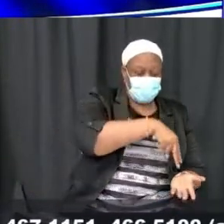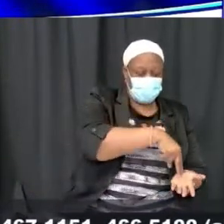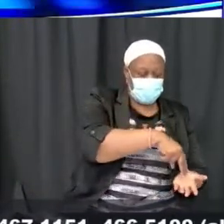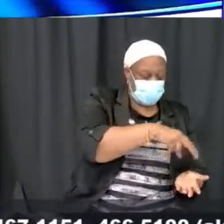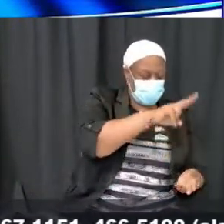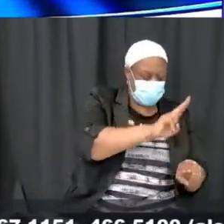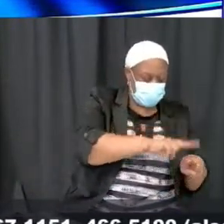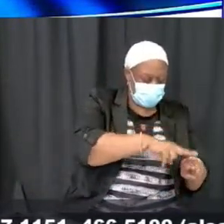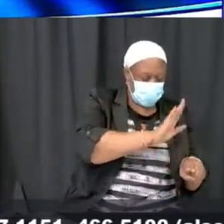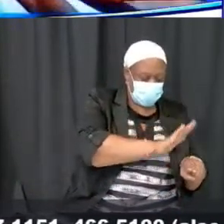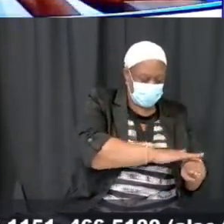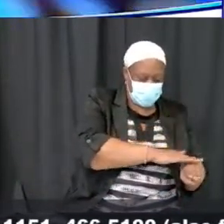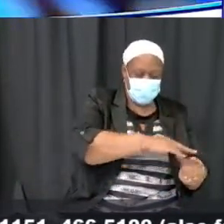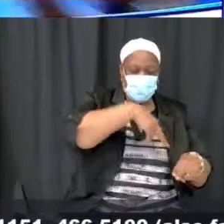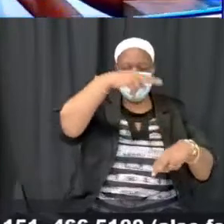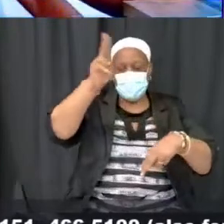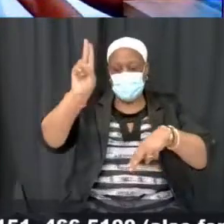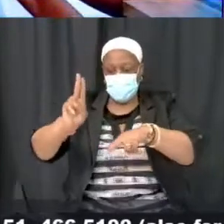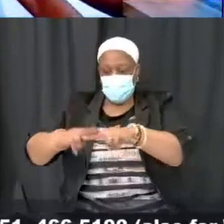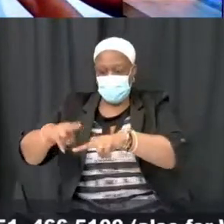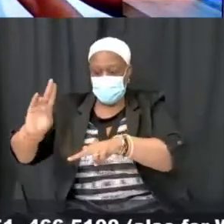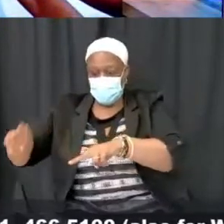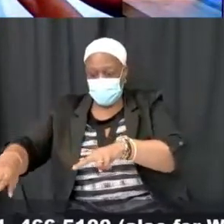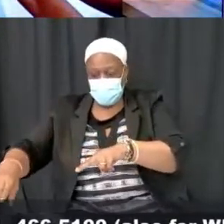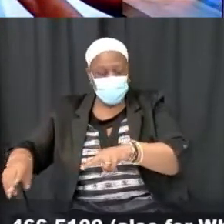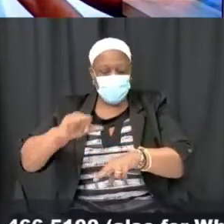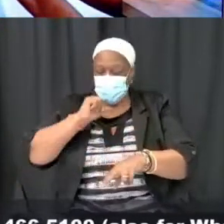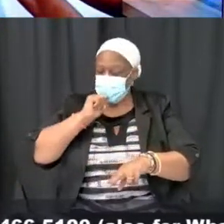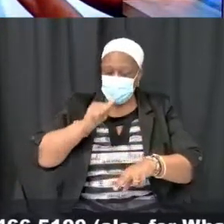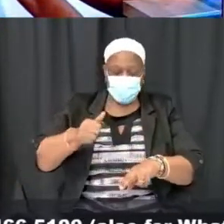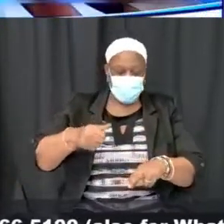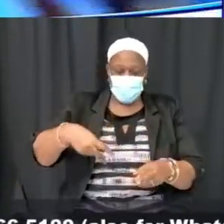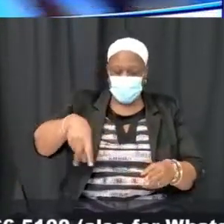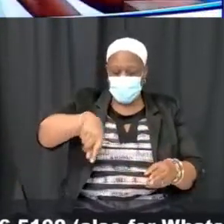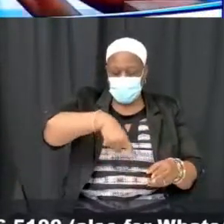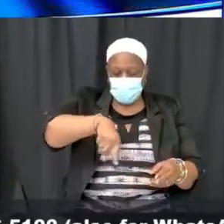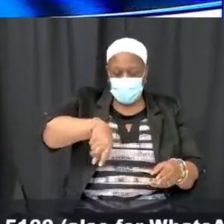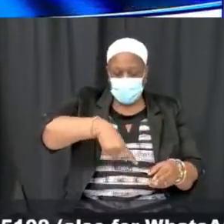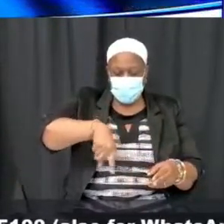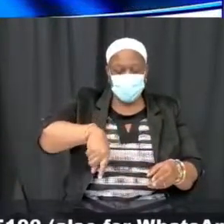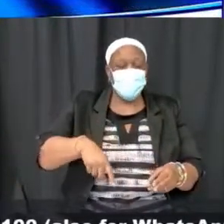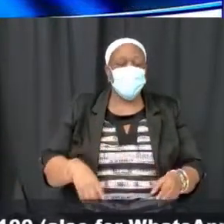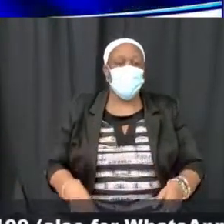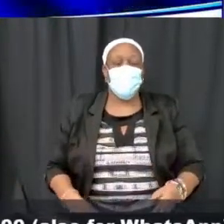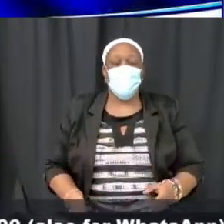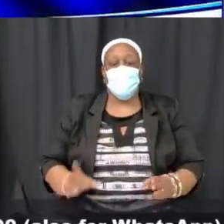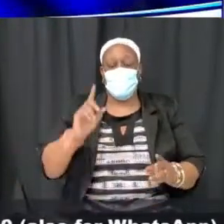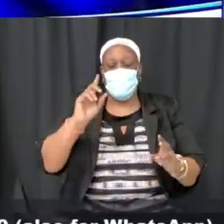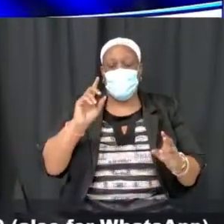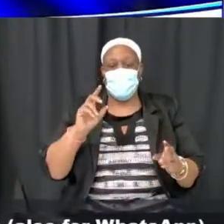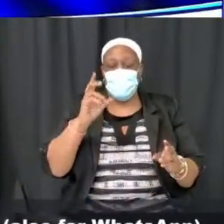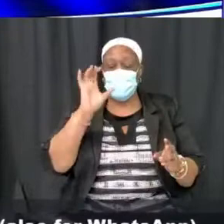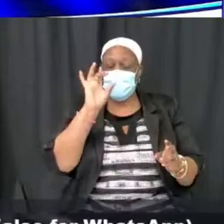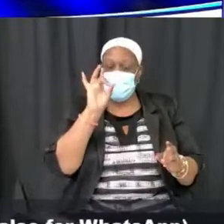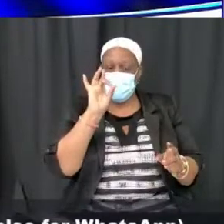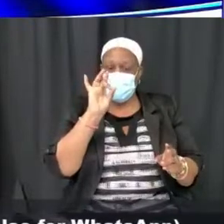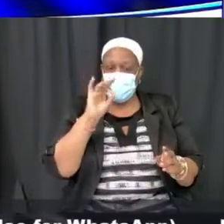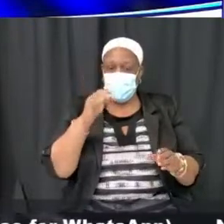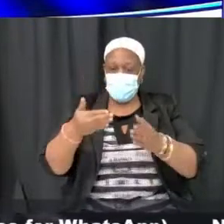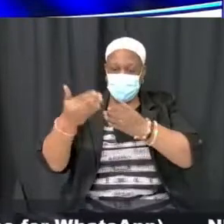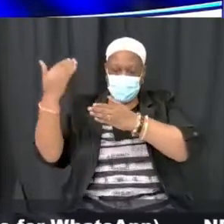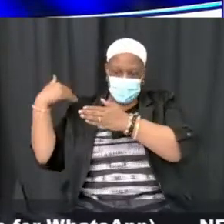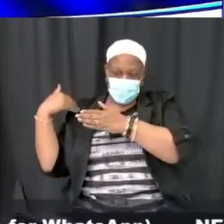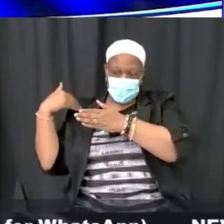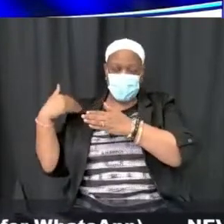seats. So that's 8 passengers plus 1 passenger in the front seat away from the driver